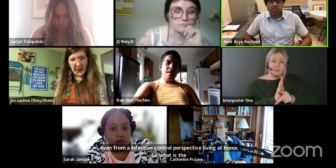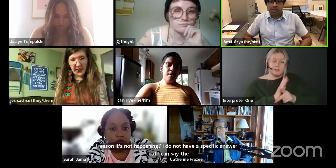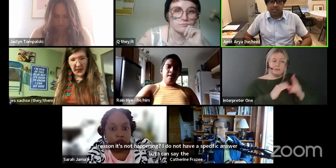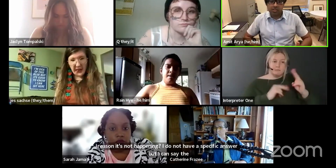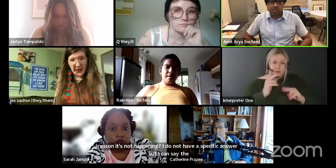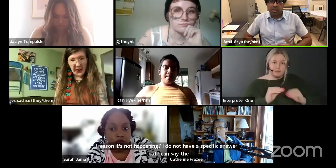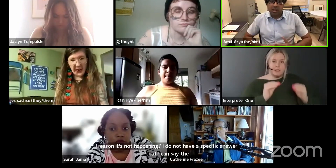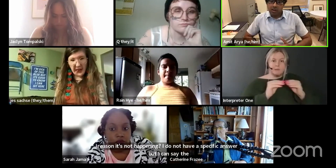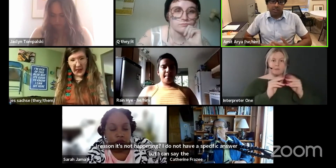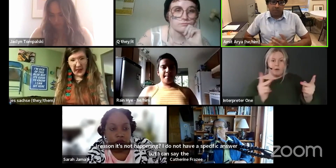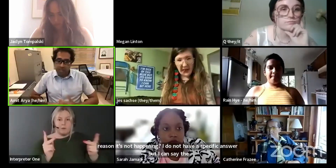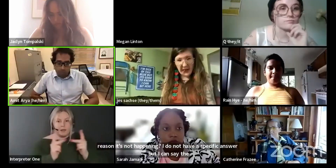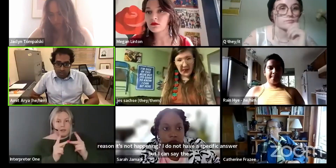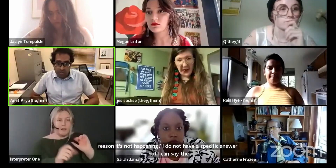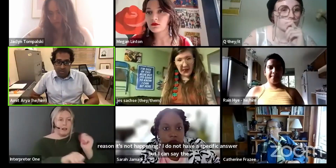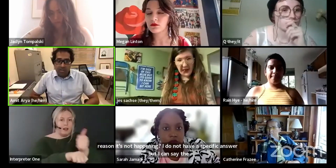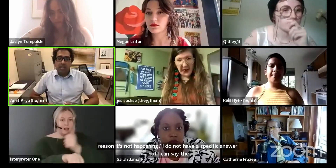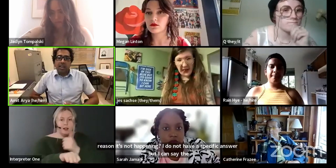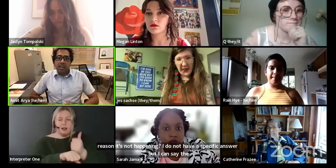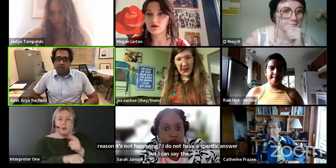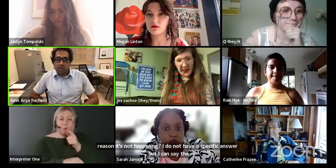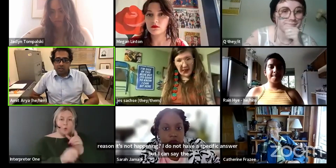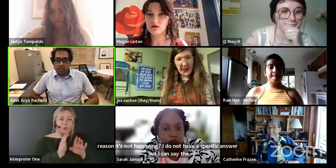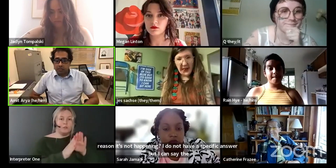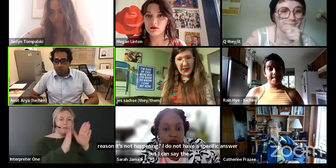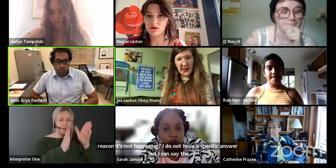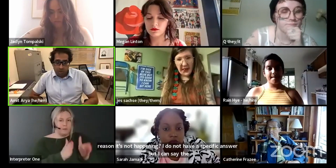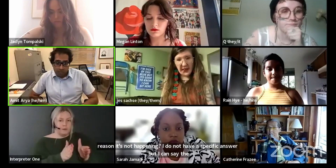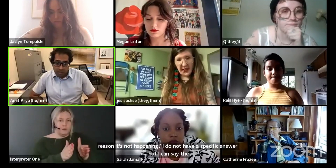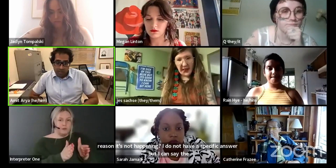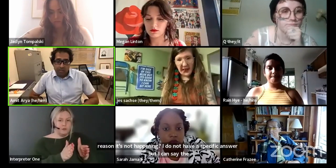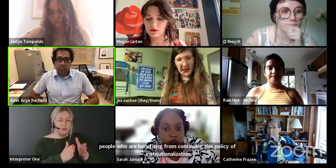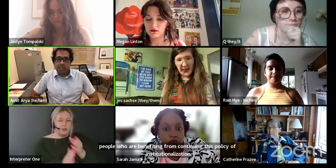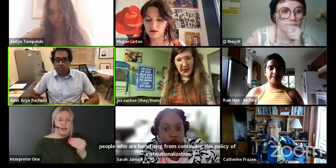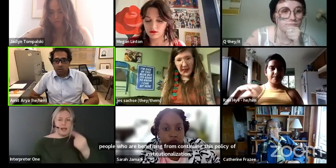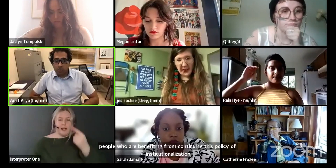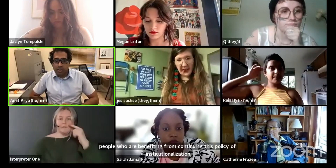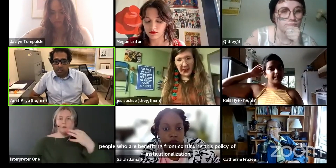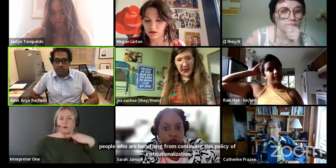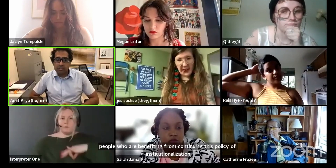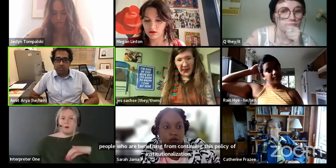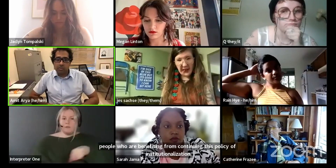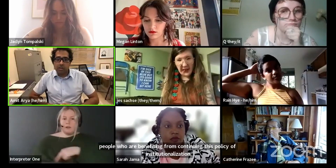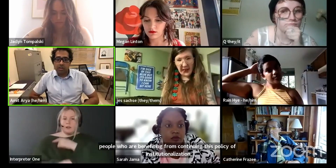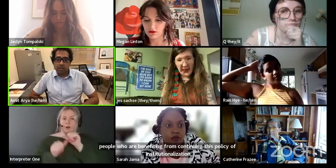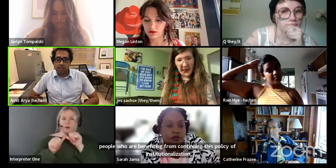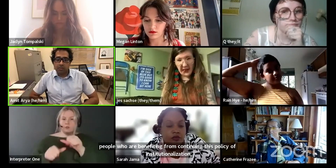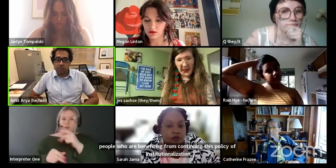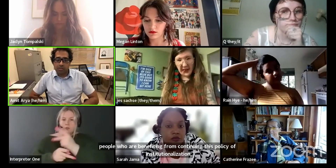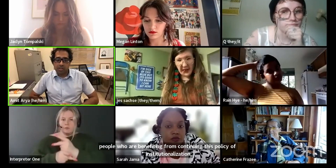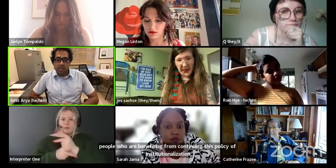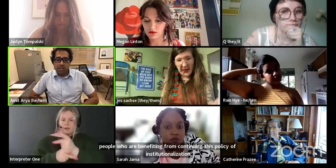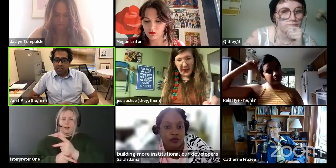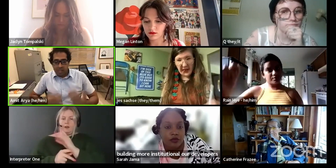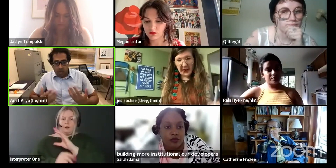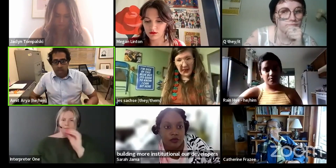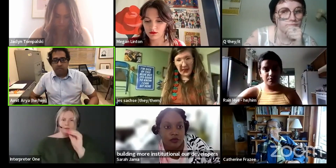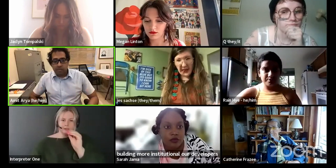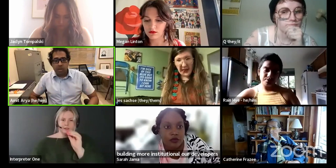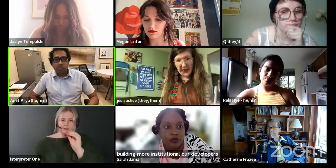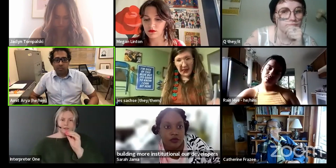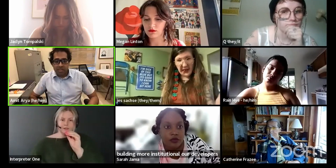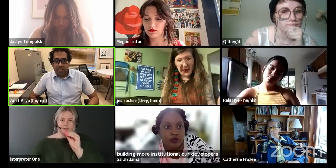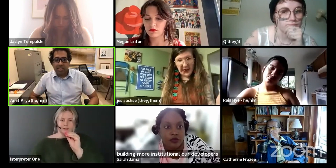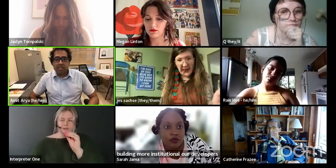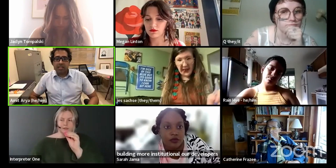more institutionalization, are developers, and also for-profit long-term care corporations who are, of course, taking away